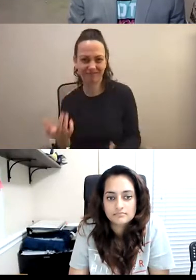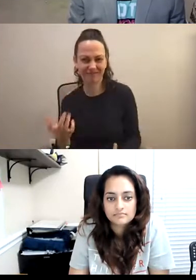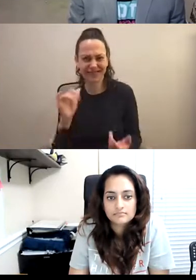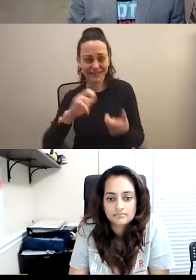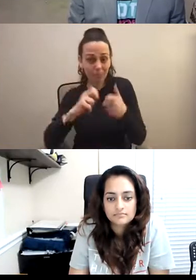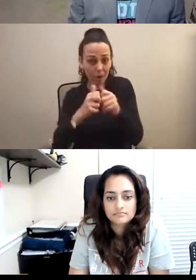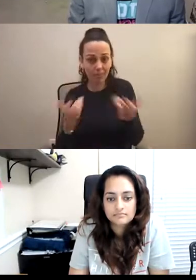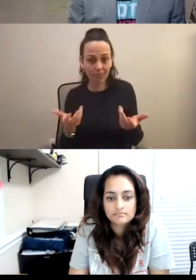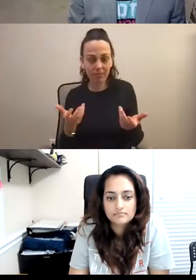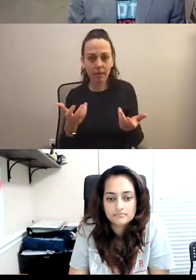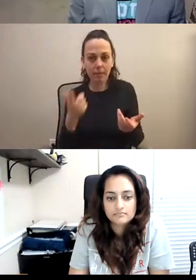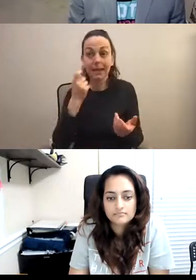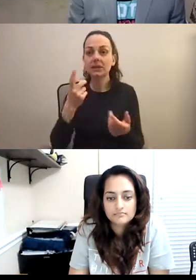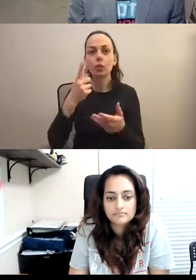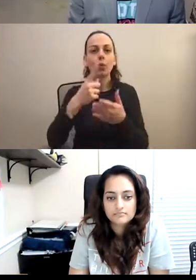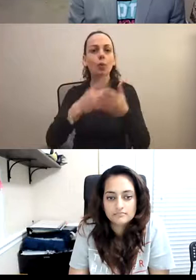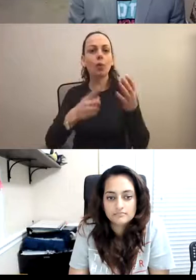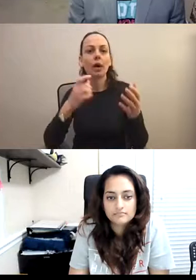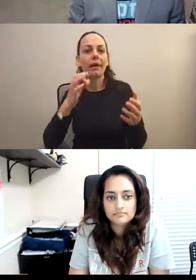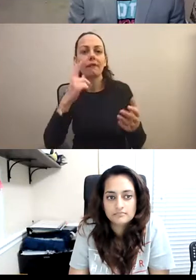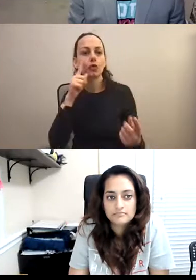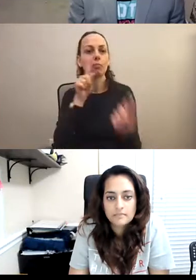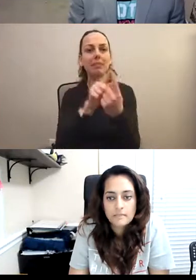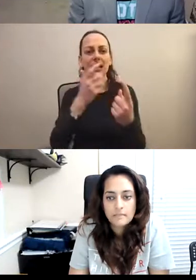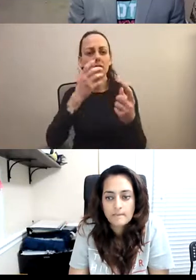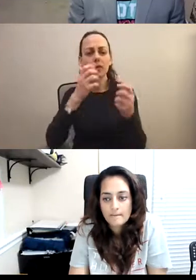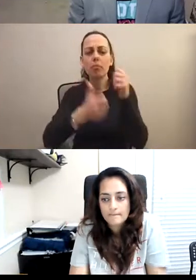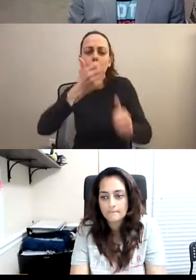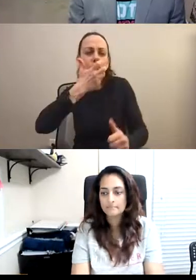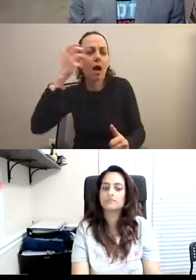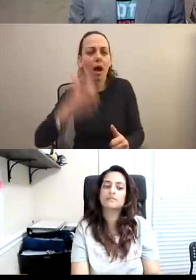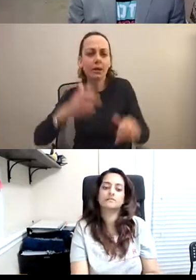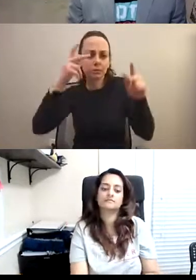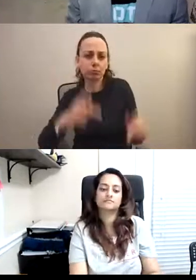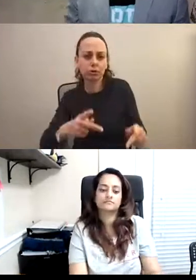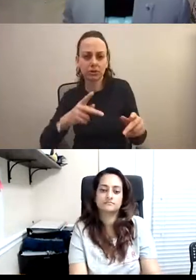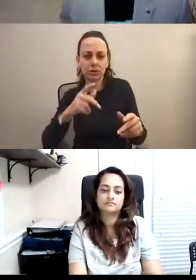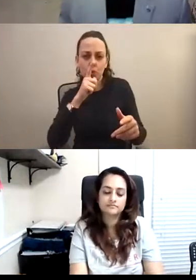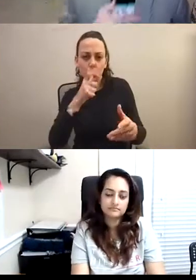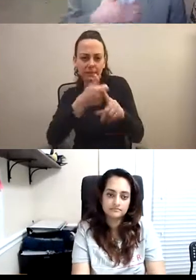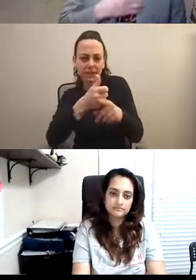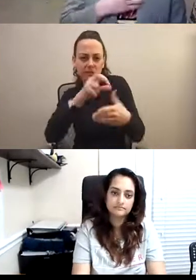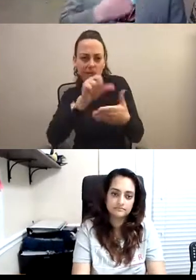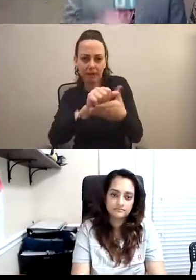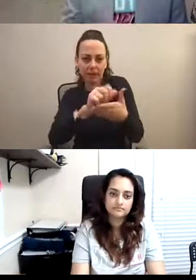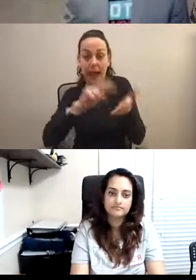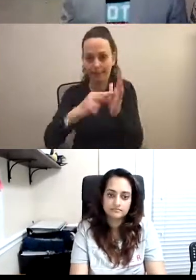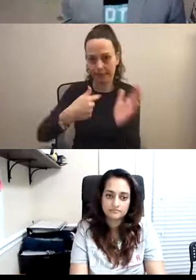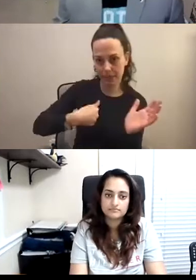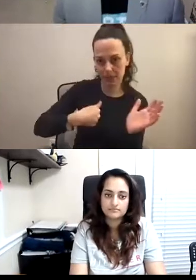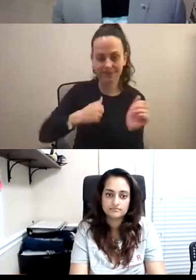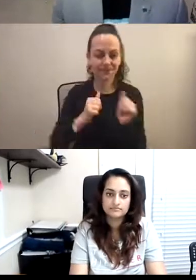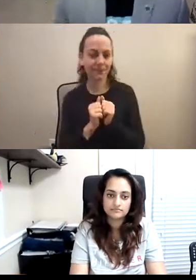because what if you do meet the hottest disabled person in the world? I mean, it's me, so don't worry about that. But what if you do meet a really